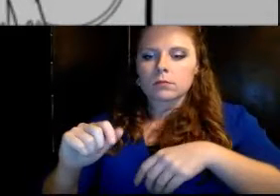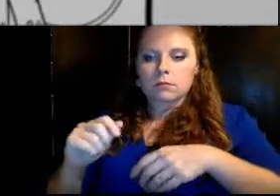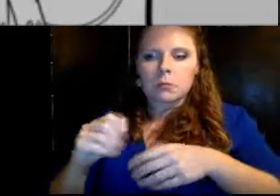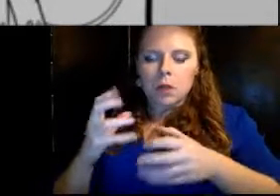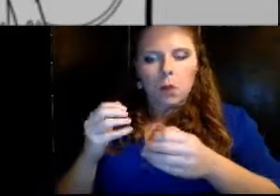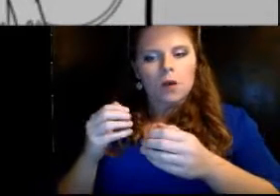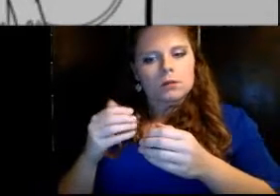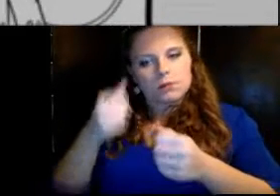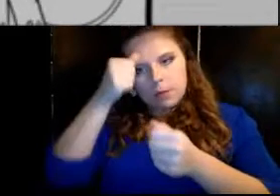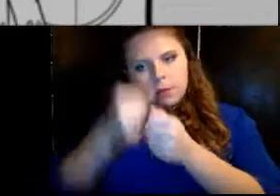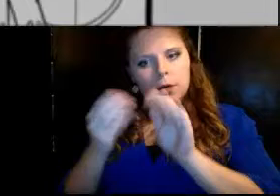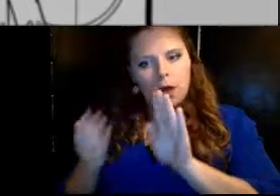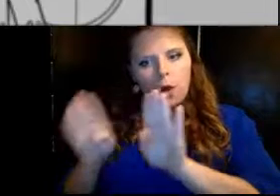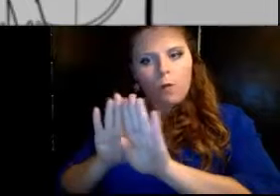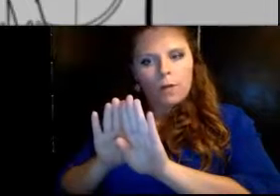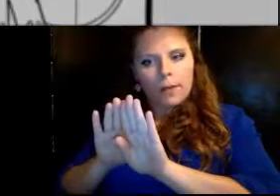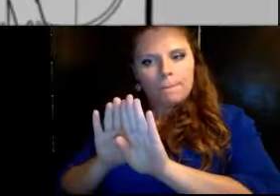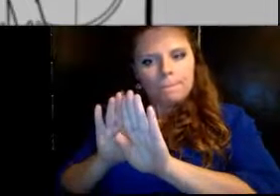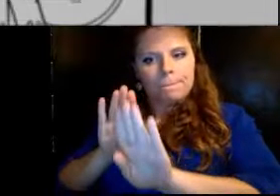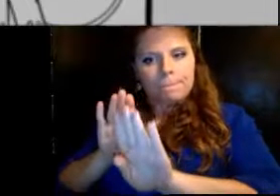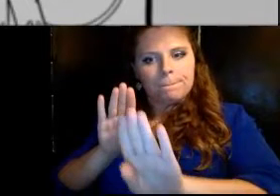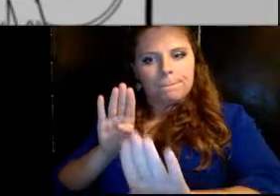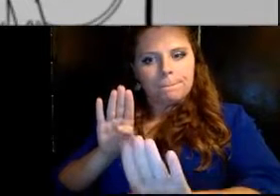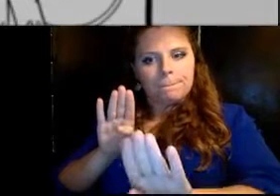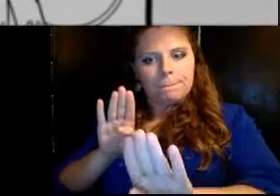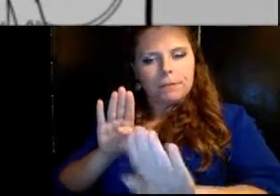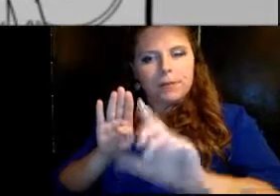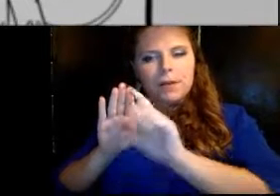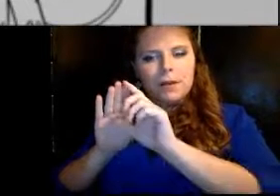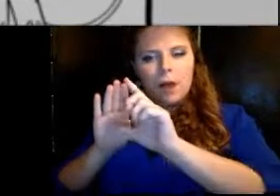it behind the other objects, and then shrink it down,